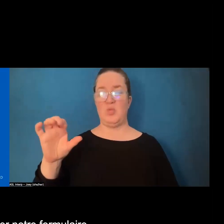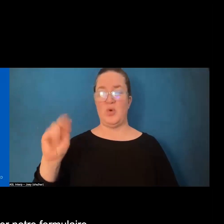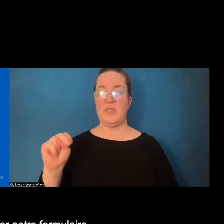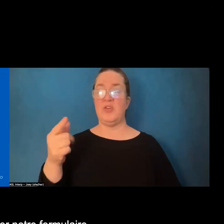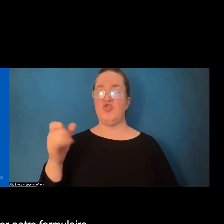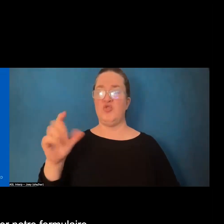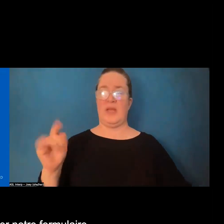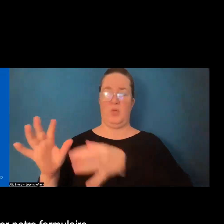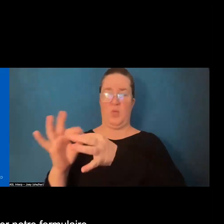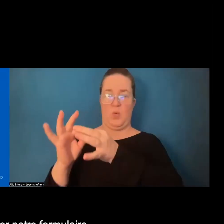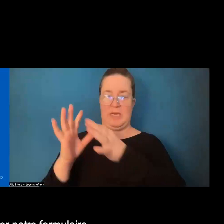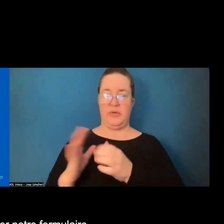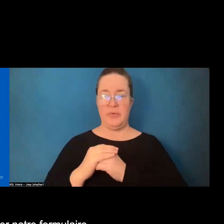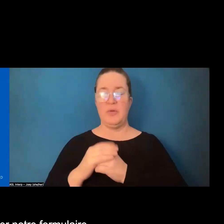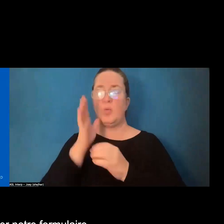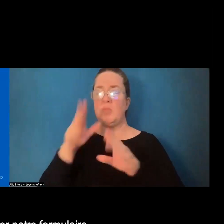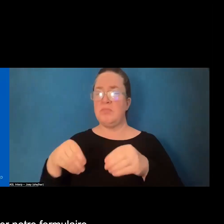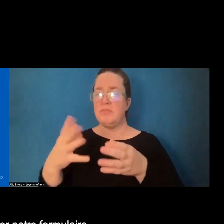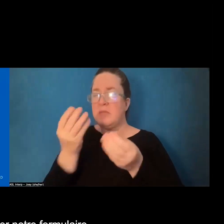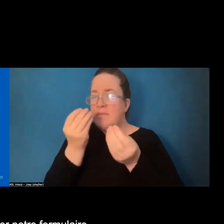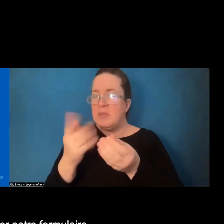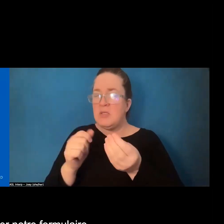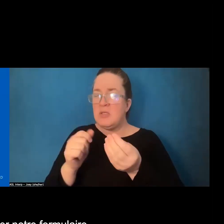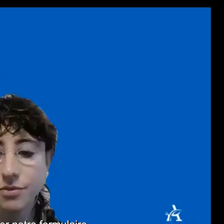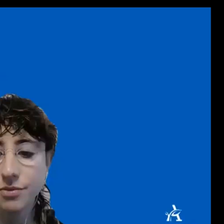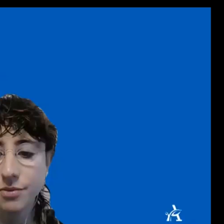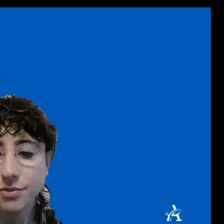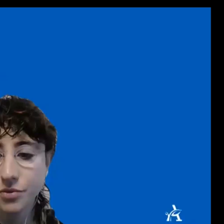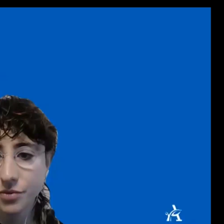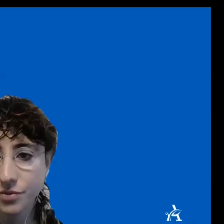on our application and the application portal.